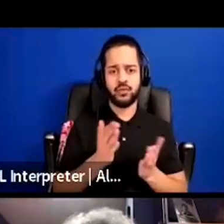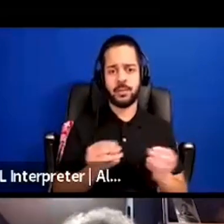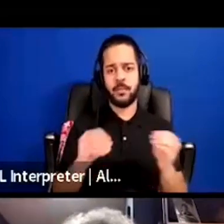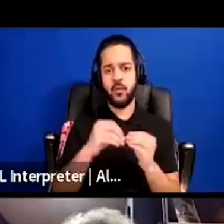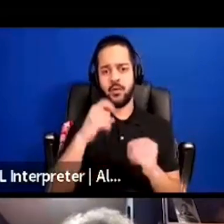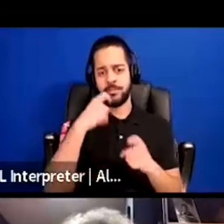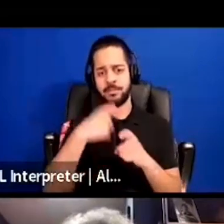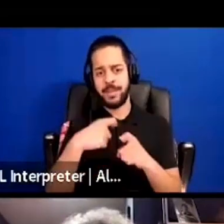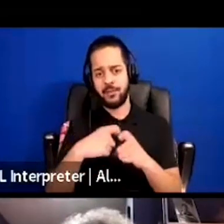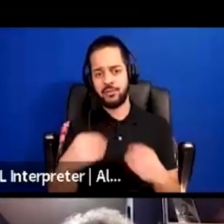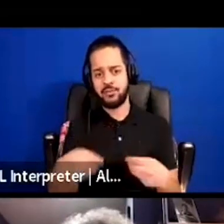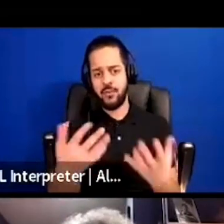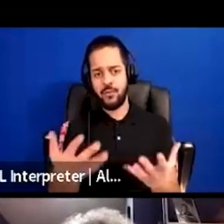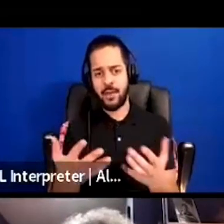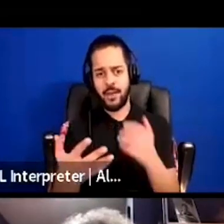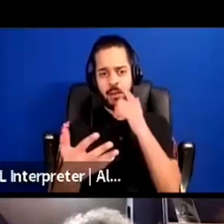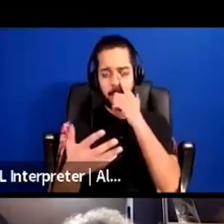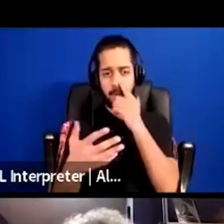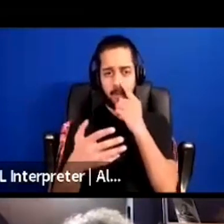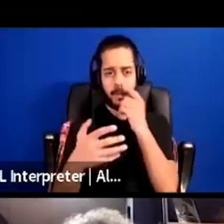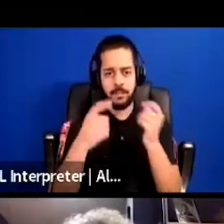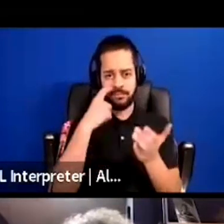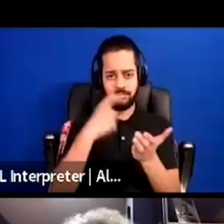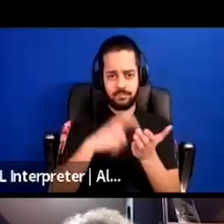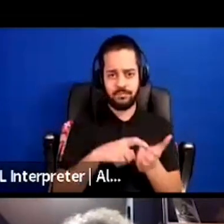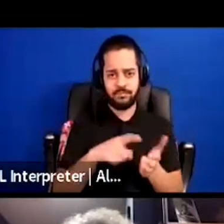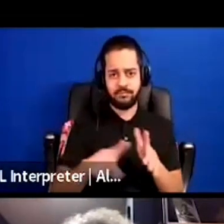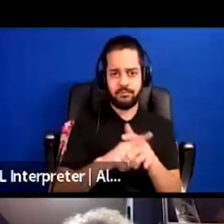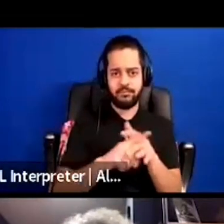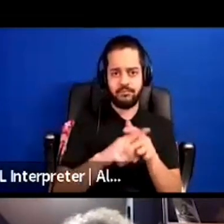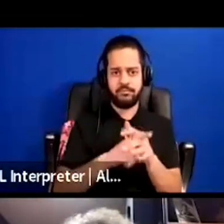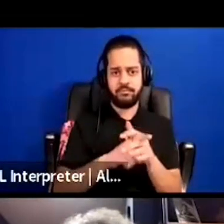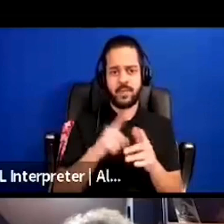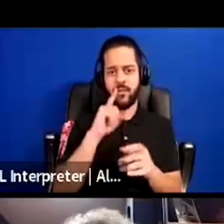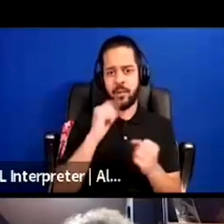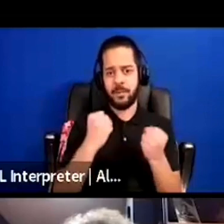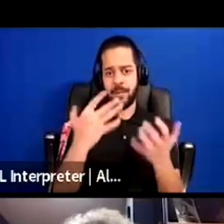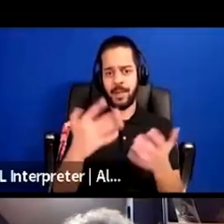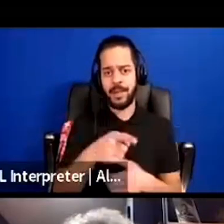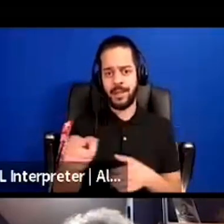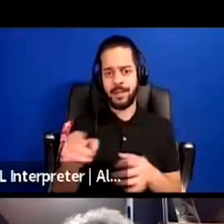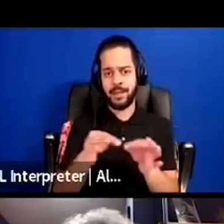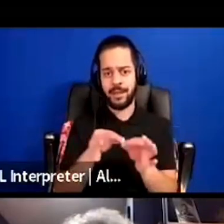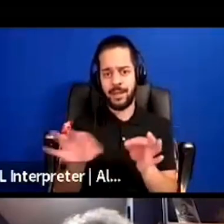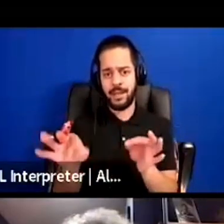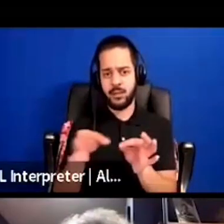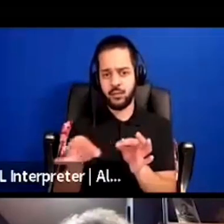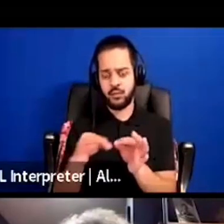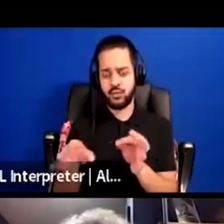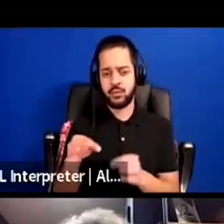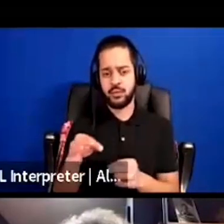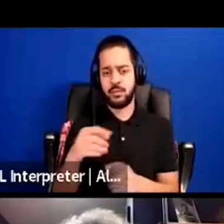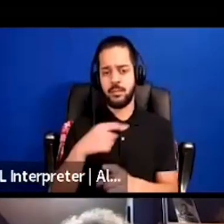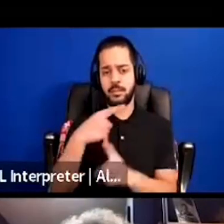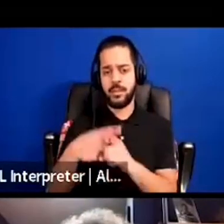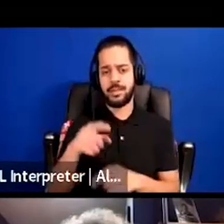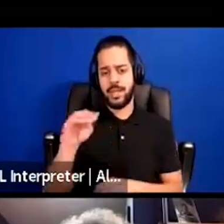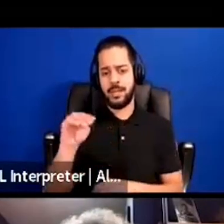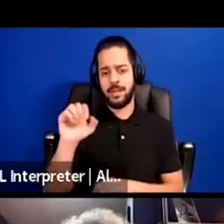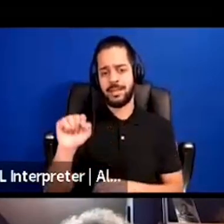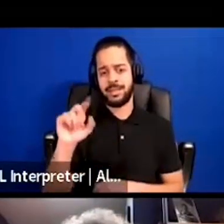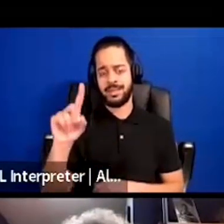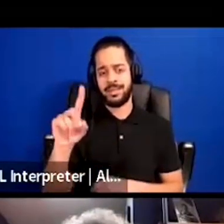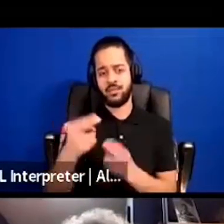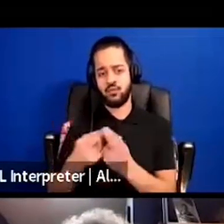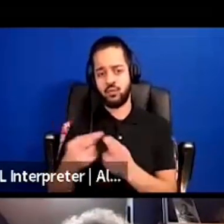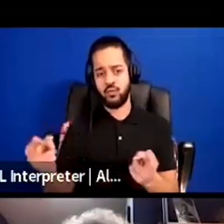was brought up, or other languages, specifically in the MSDE resources that are available. So